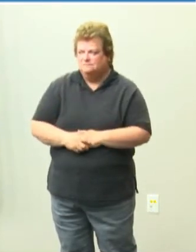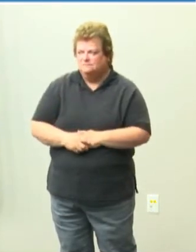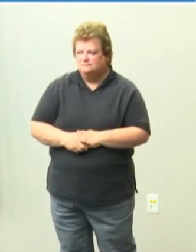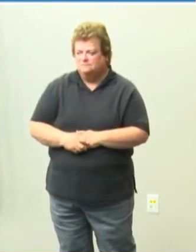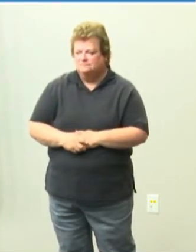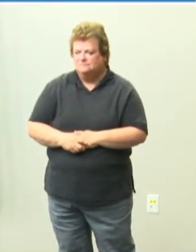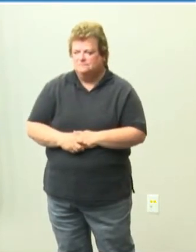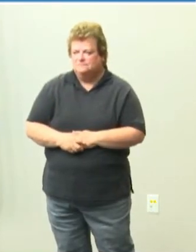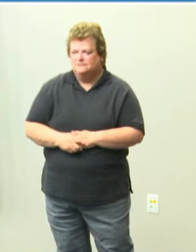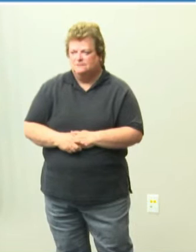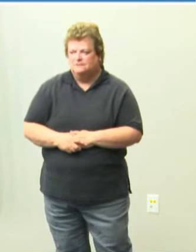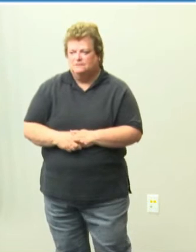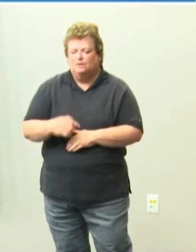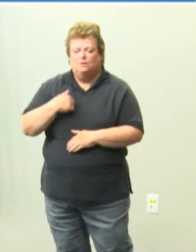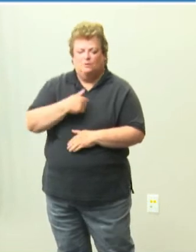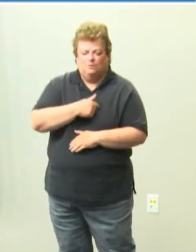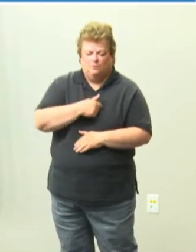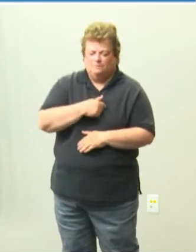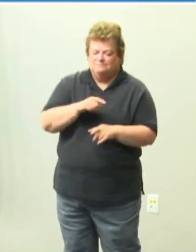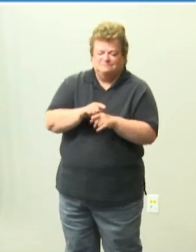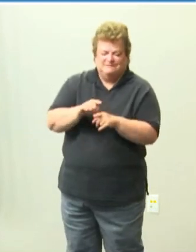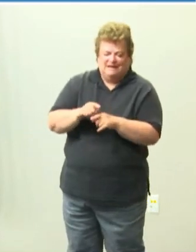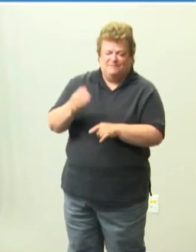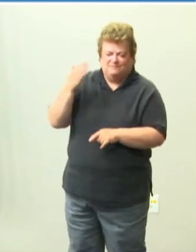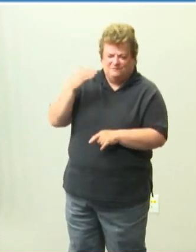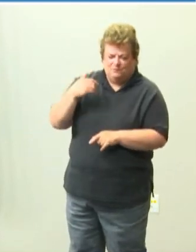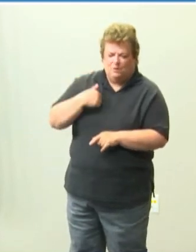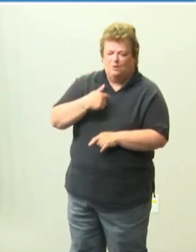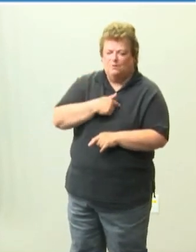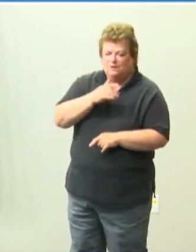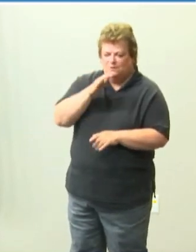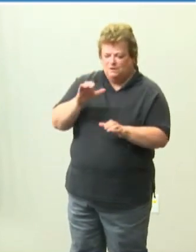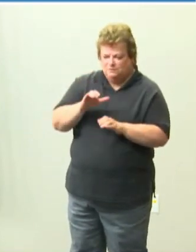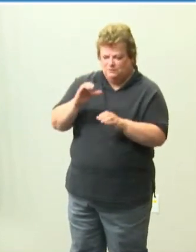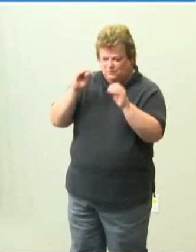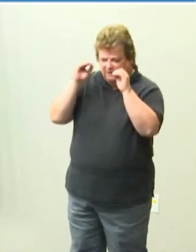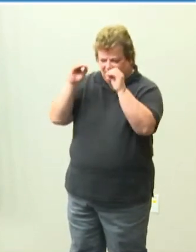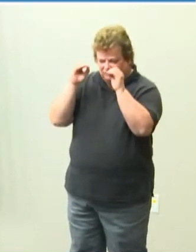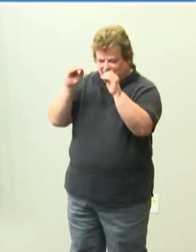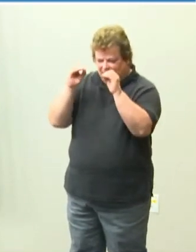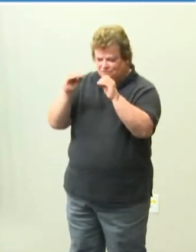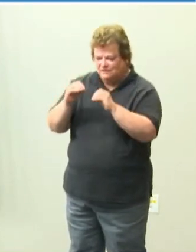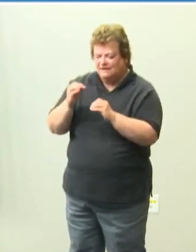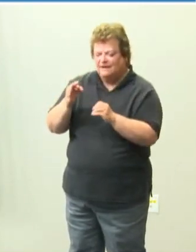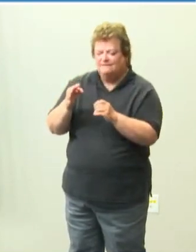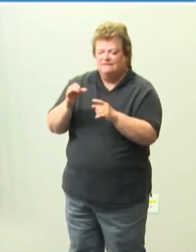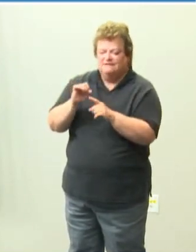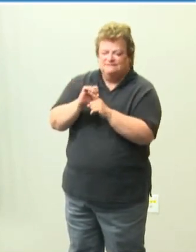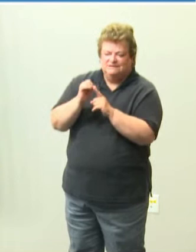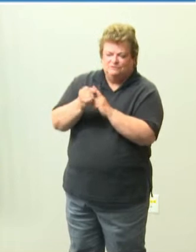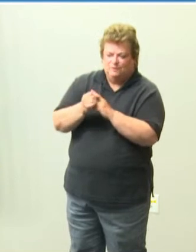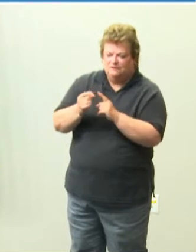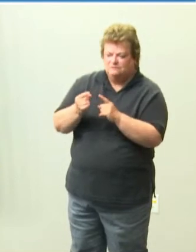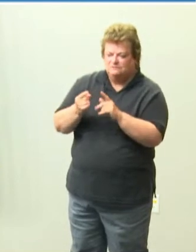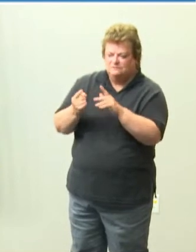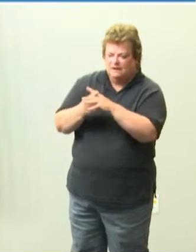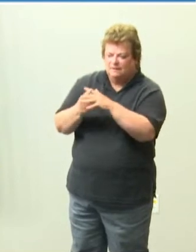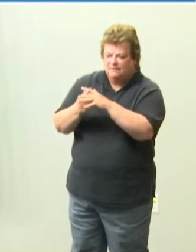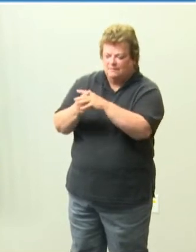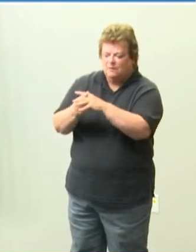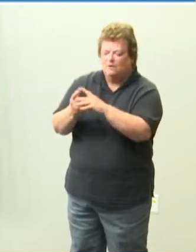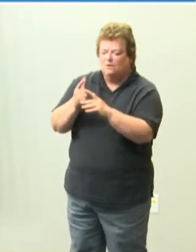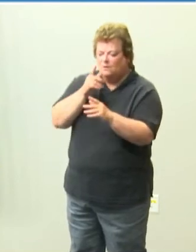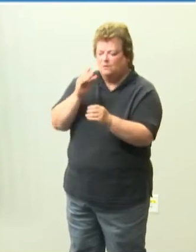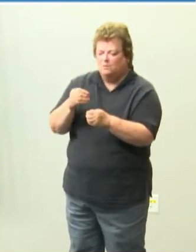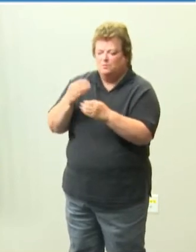We'll do education just like we did before. If there are situations that will arise, we'll provide education